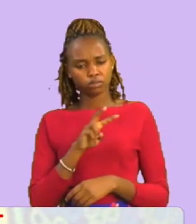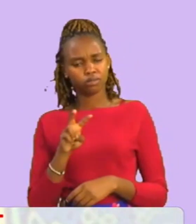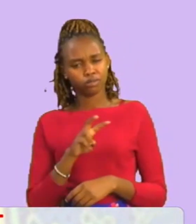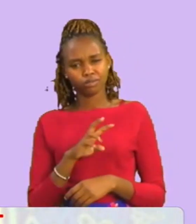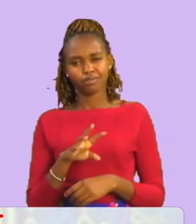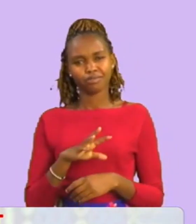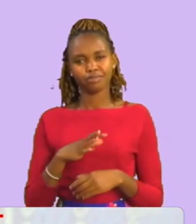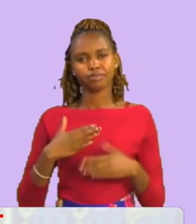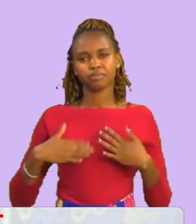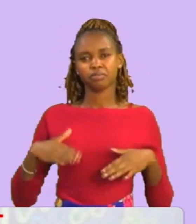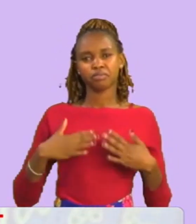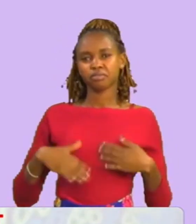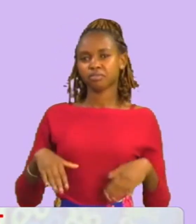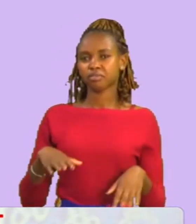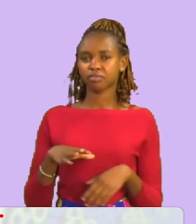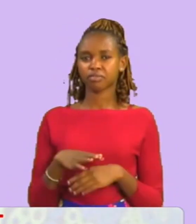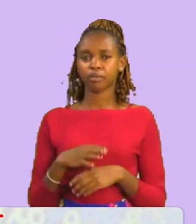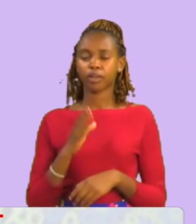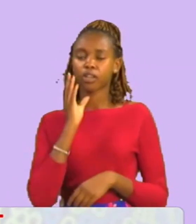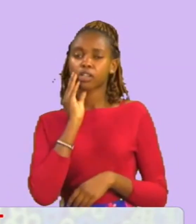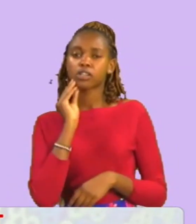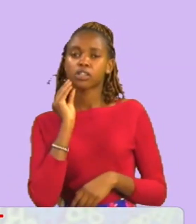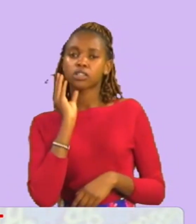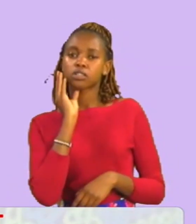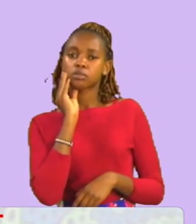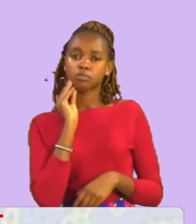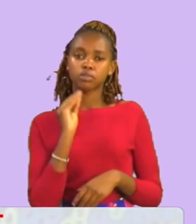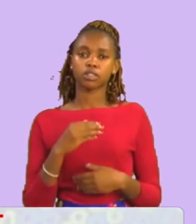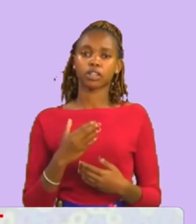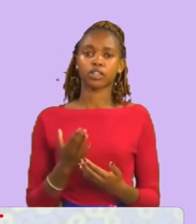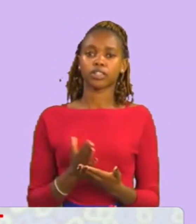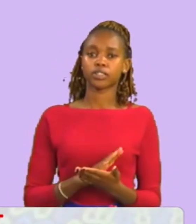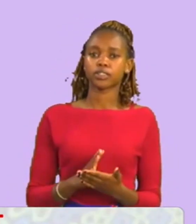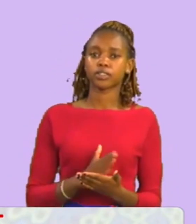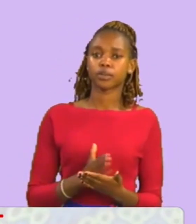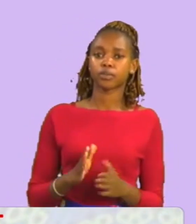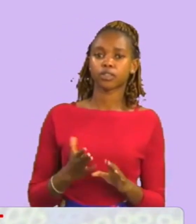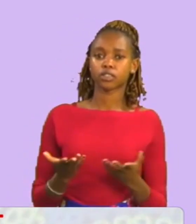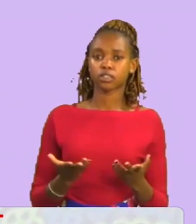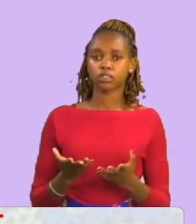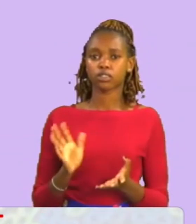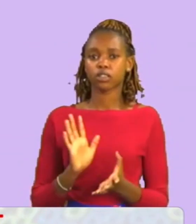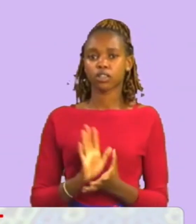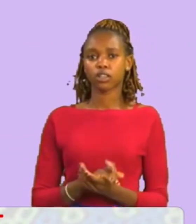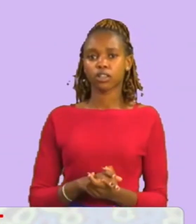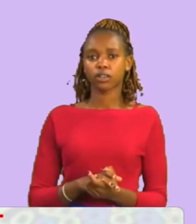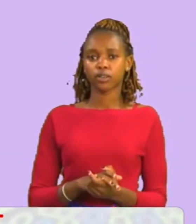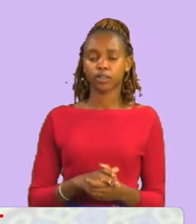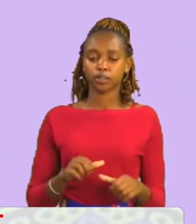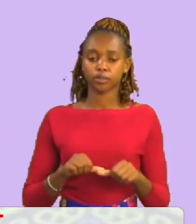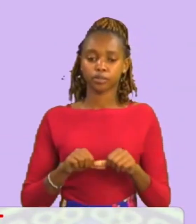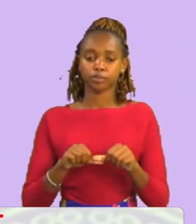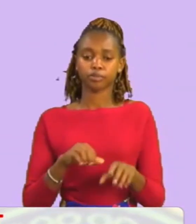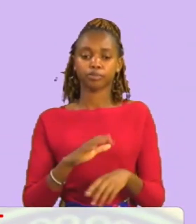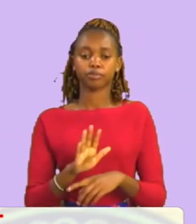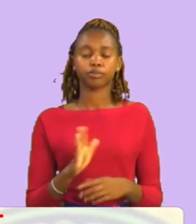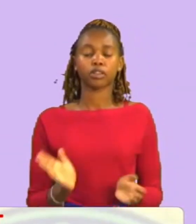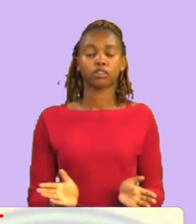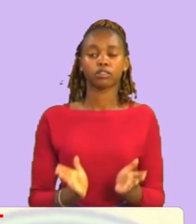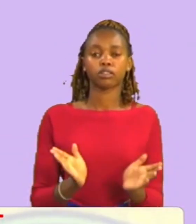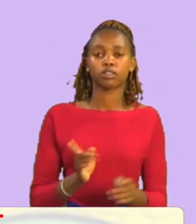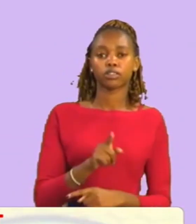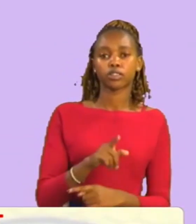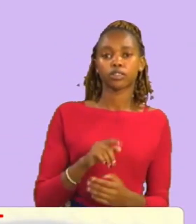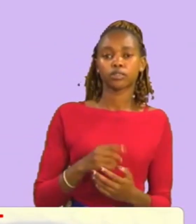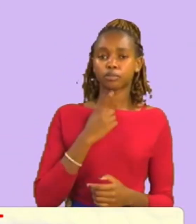has any of you experienced such a thing this year? This year kila mtu uko naye anakupeleka mbele. One thing for sure, me